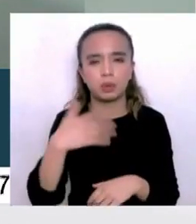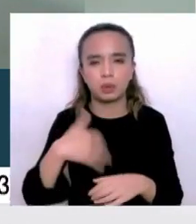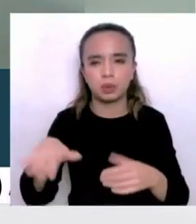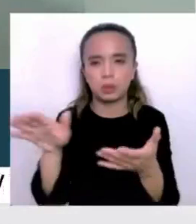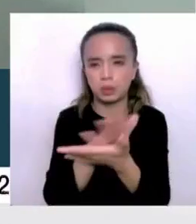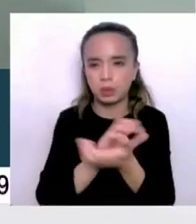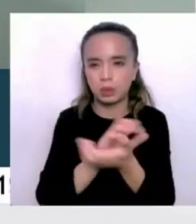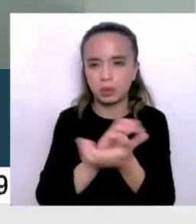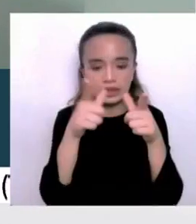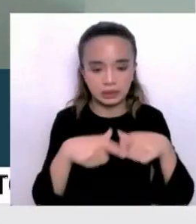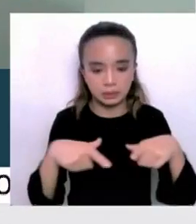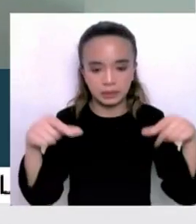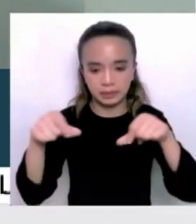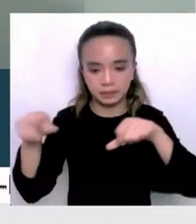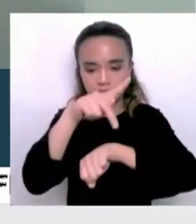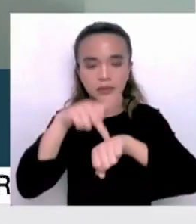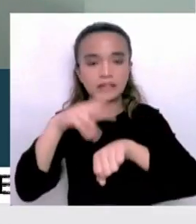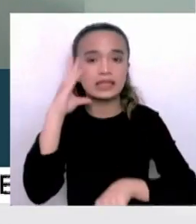the Philippines.